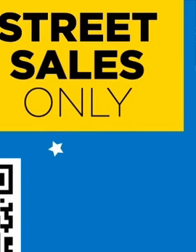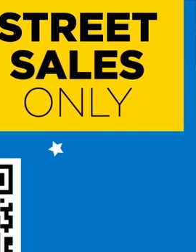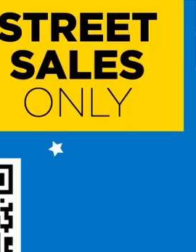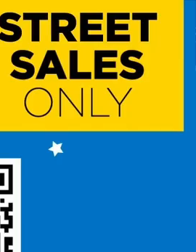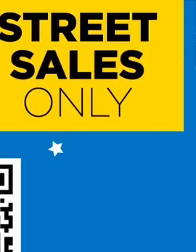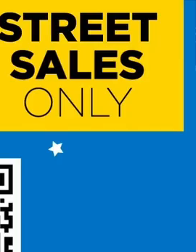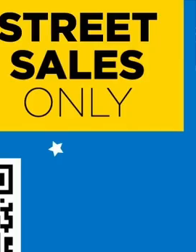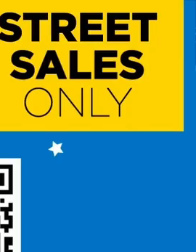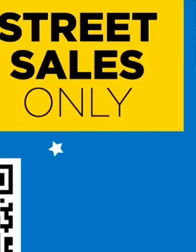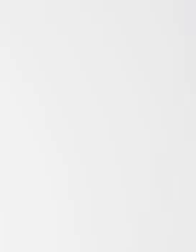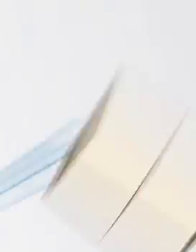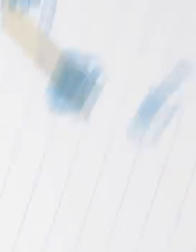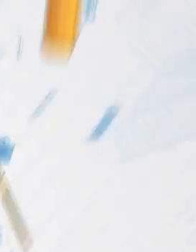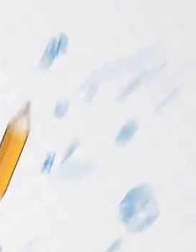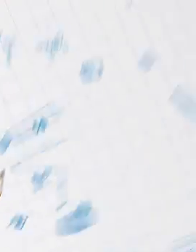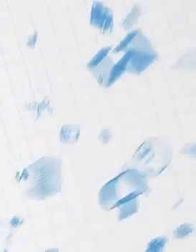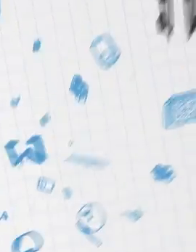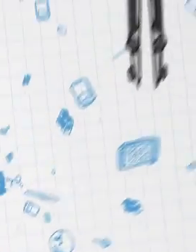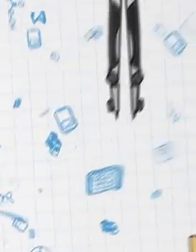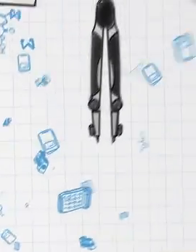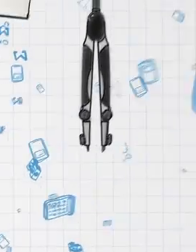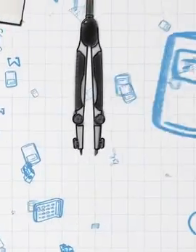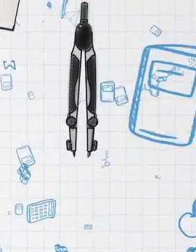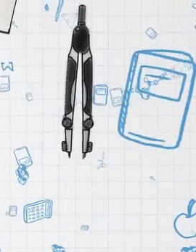with Zoe and Zoshi.